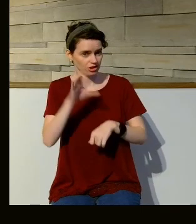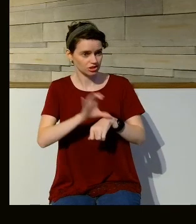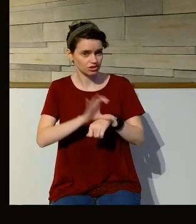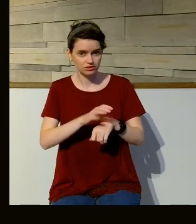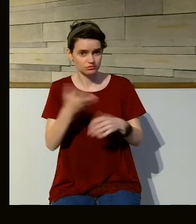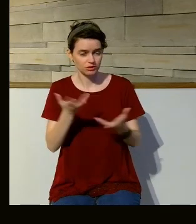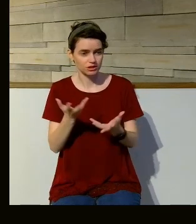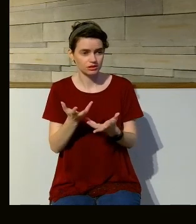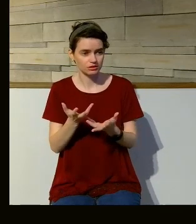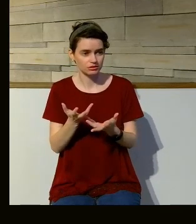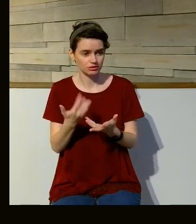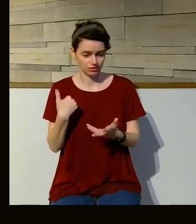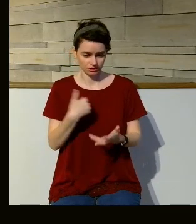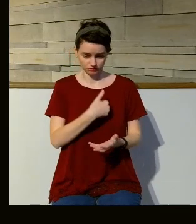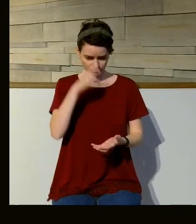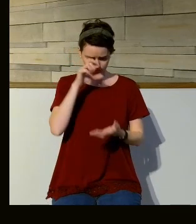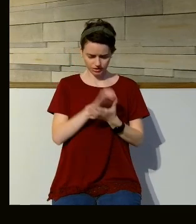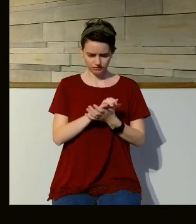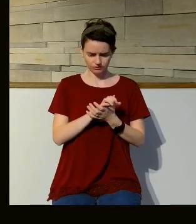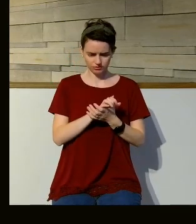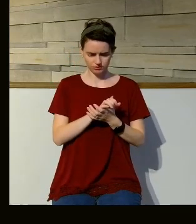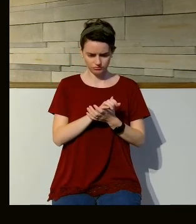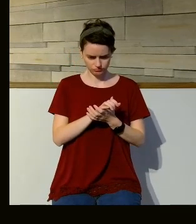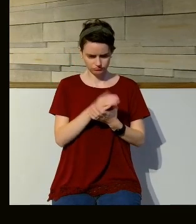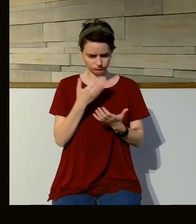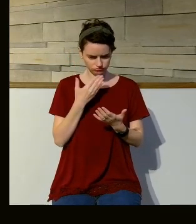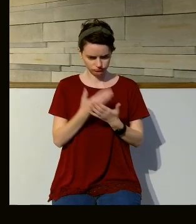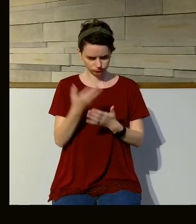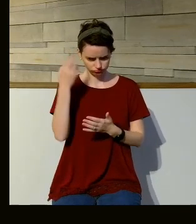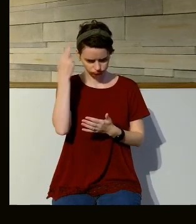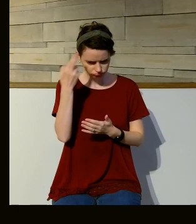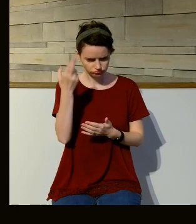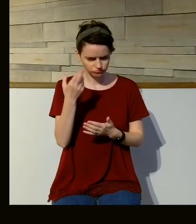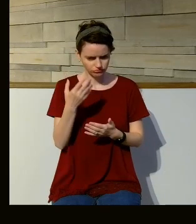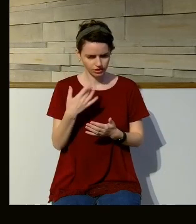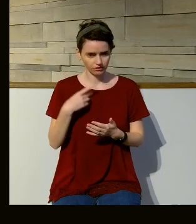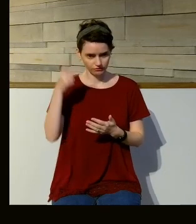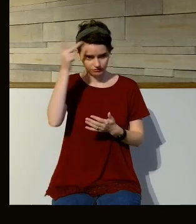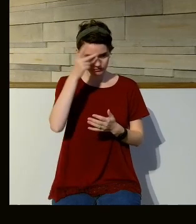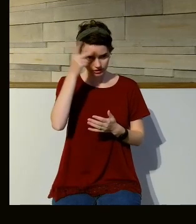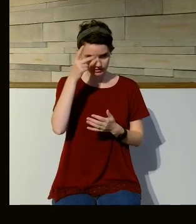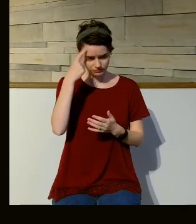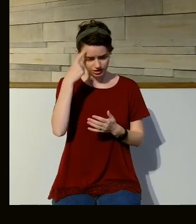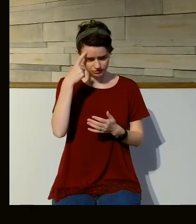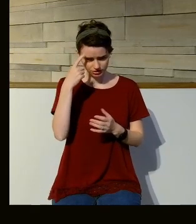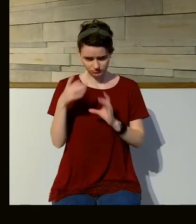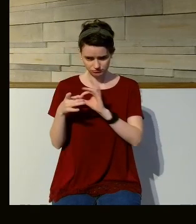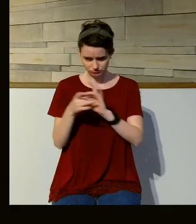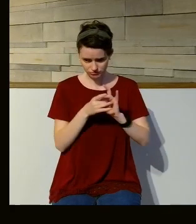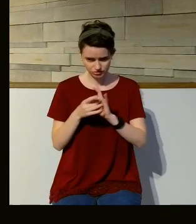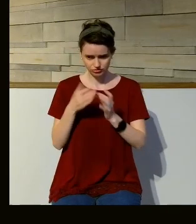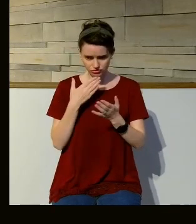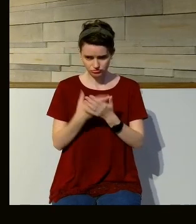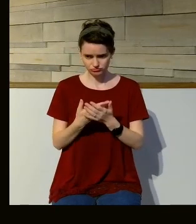was this: is what we believe logically consistent? Is what we believe philosophically coherent? Is what we believe